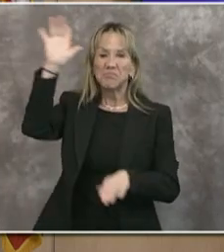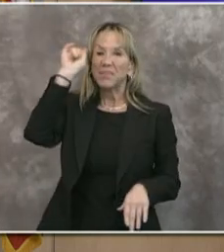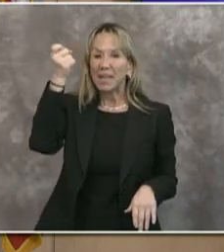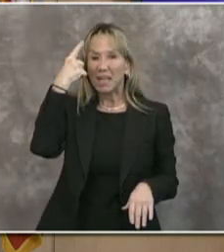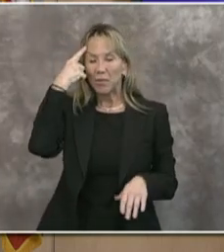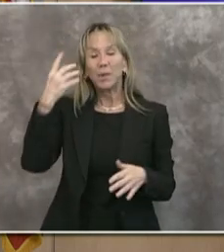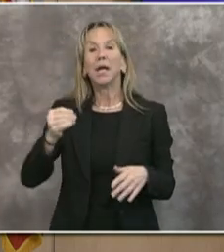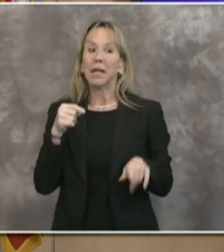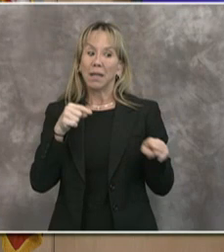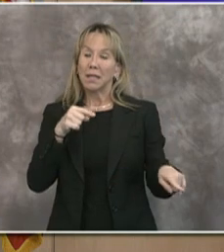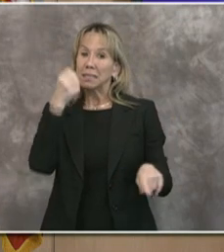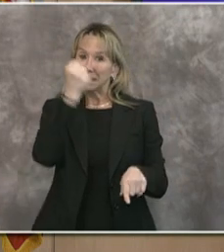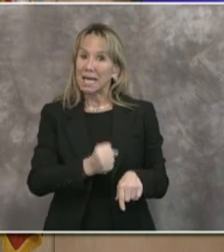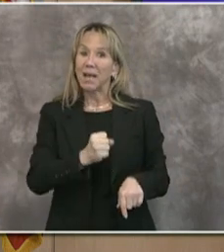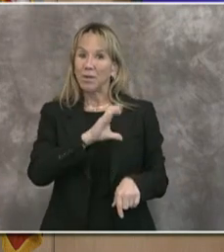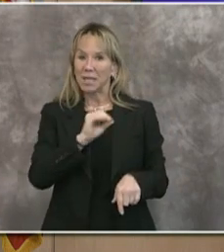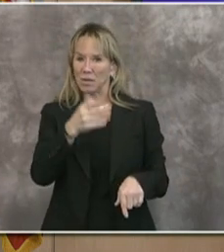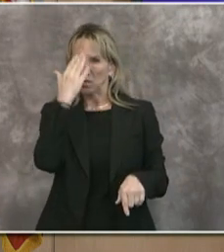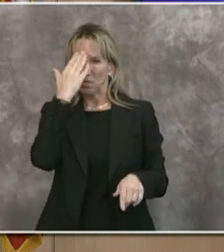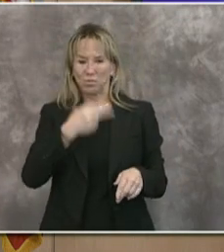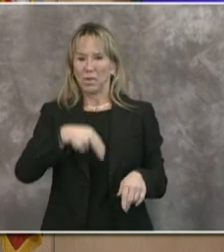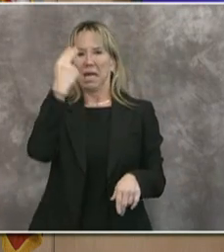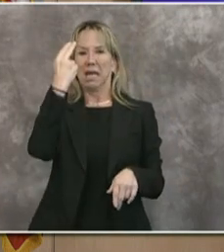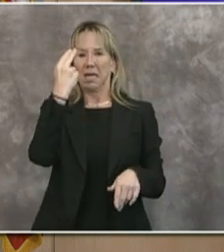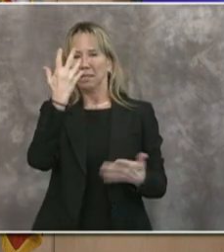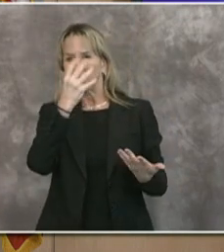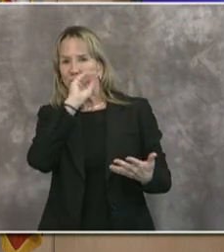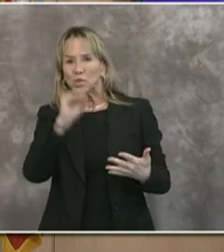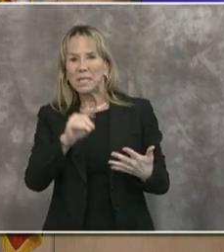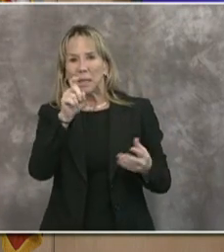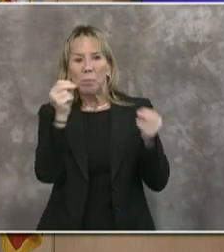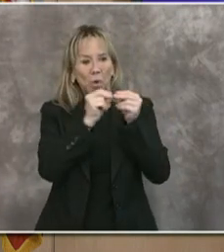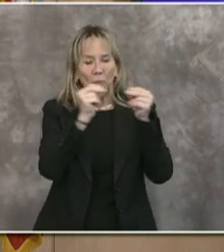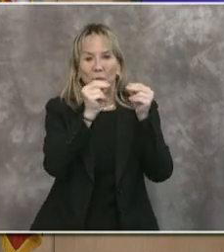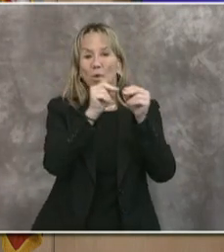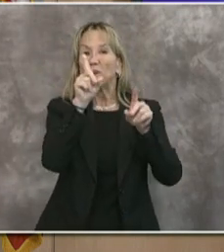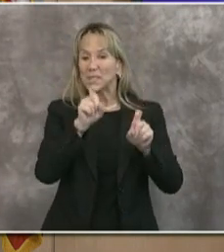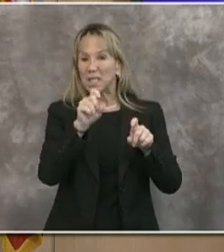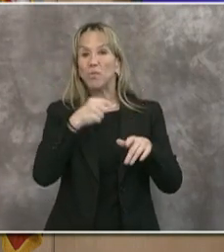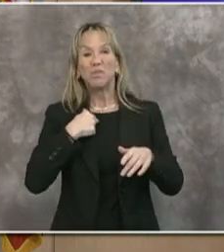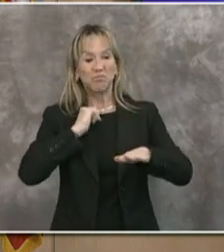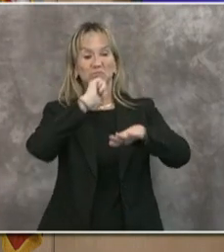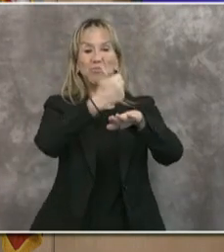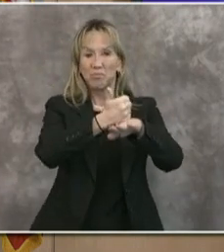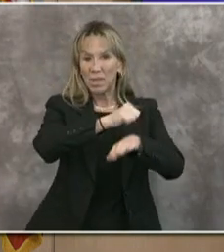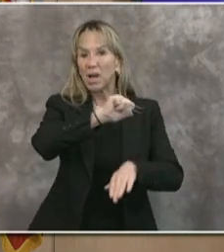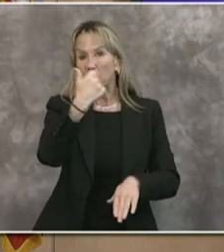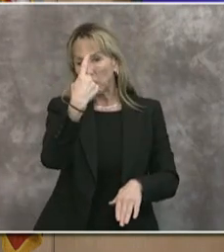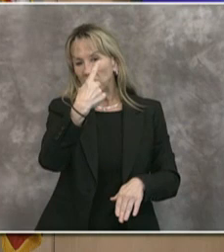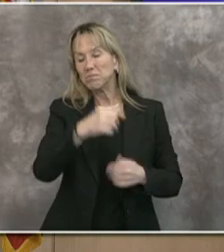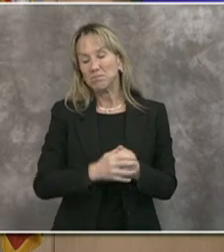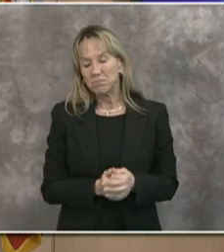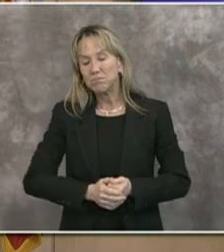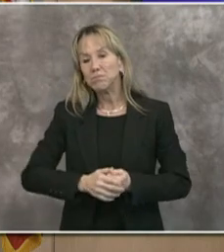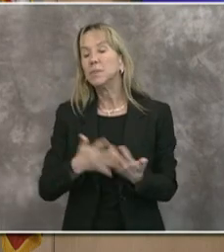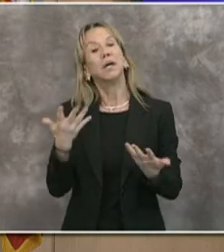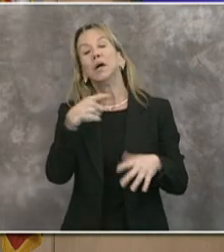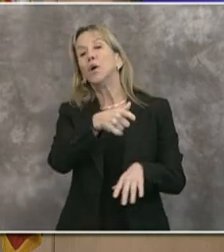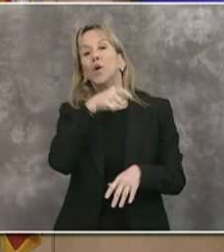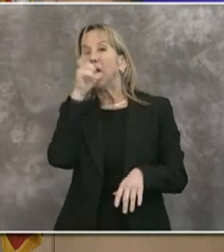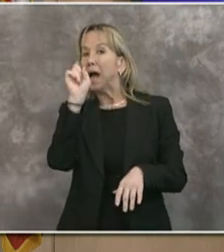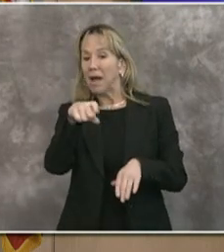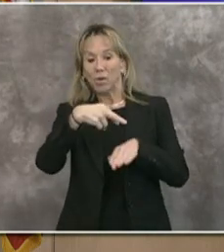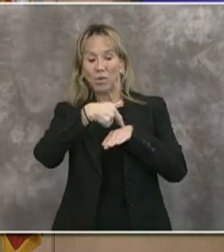been a need for more testing. A doctor's referral is not required for testing at the above sites,